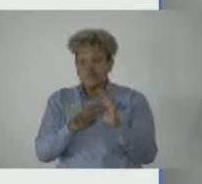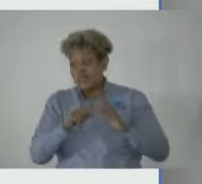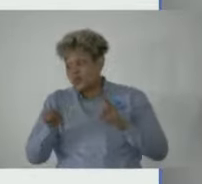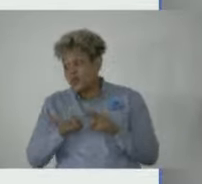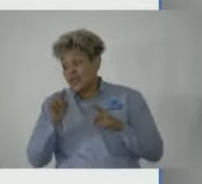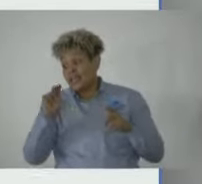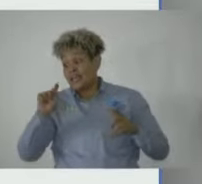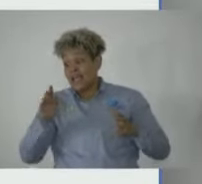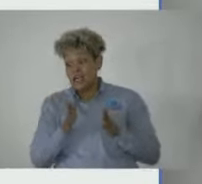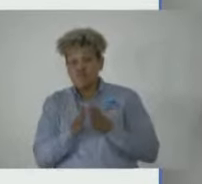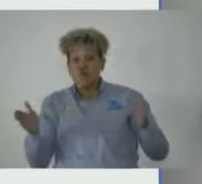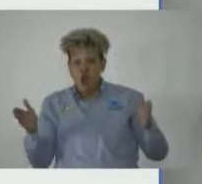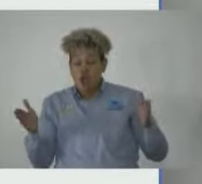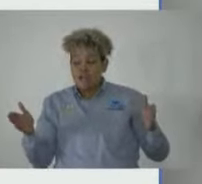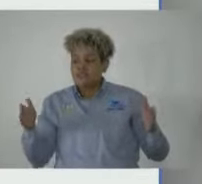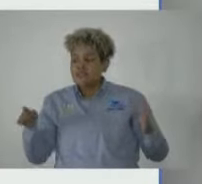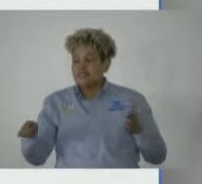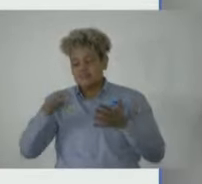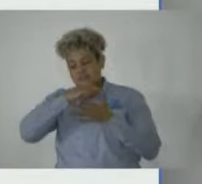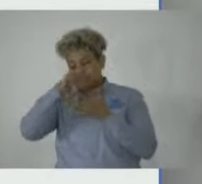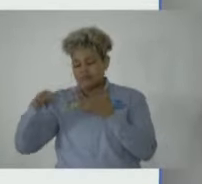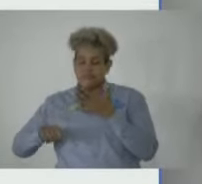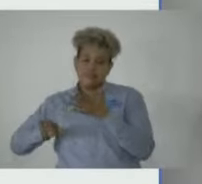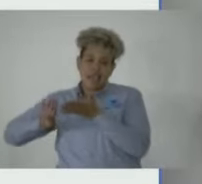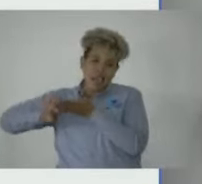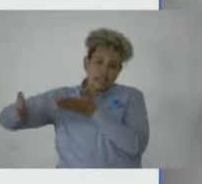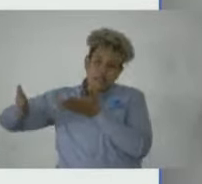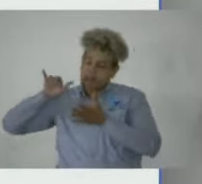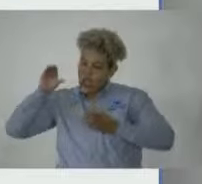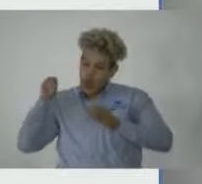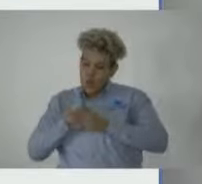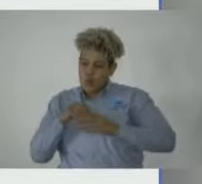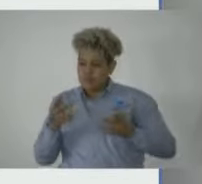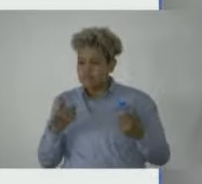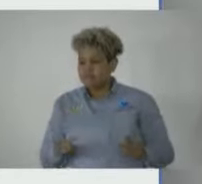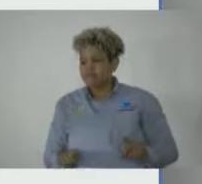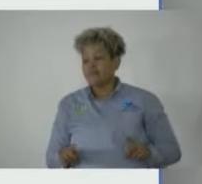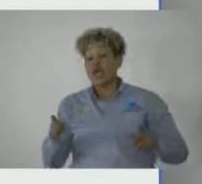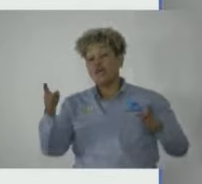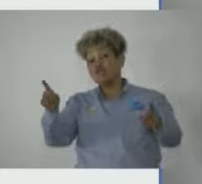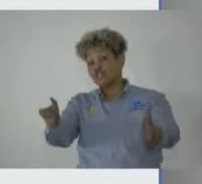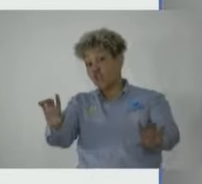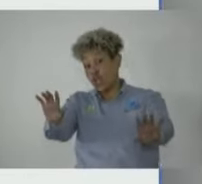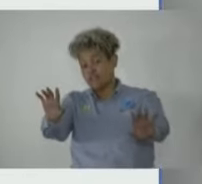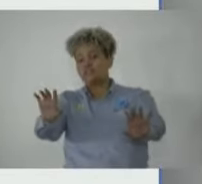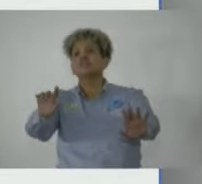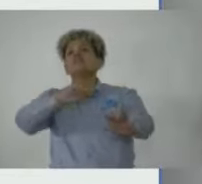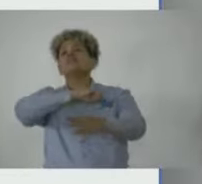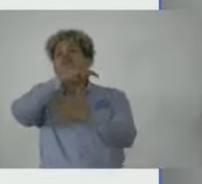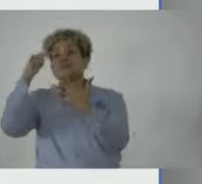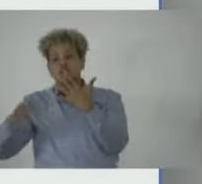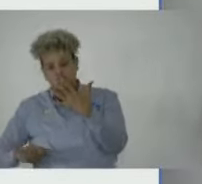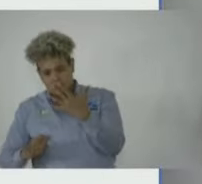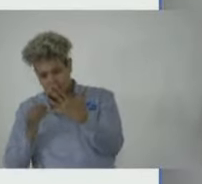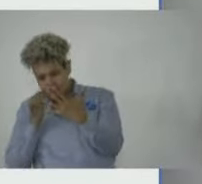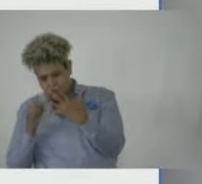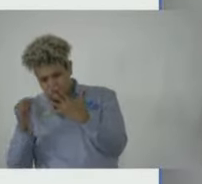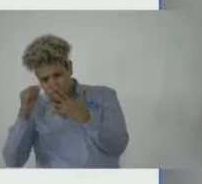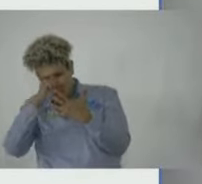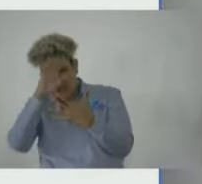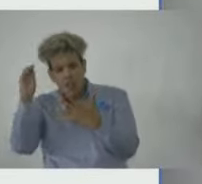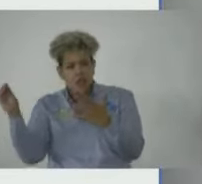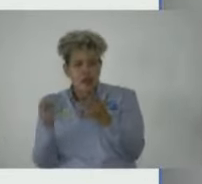the net was broadened, these items were not included. As a result, these items did